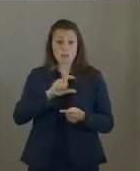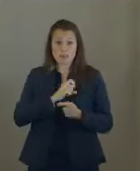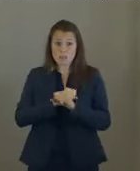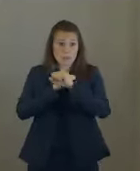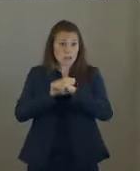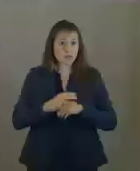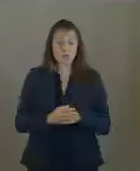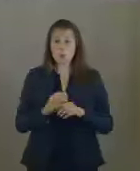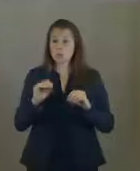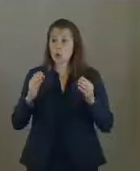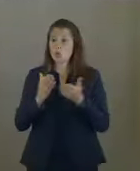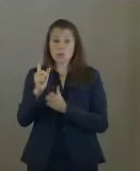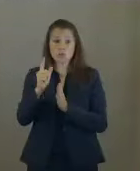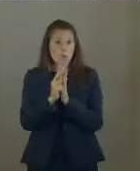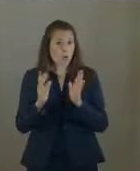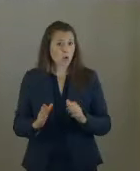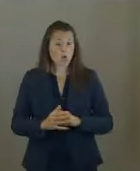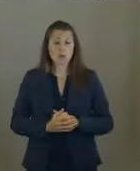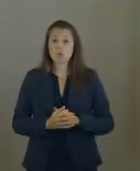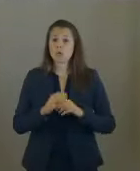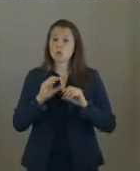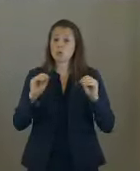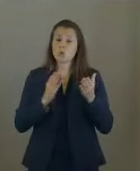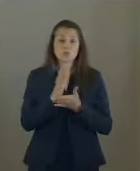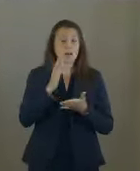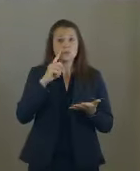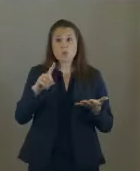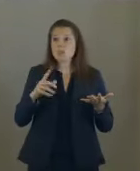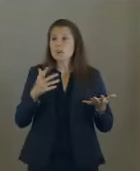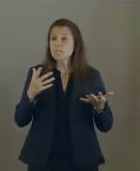protection. I don't have no rights to a lawyer. I don't have the rights to